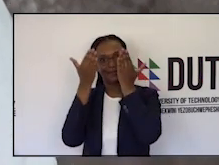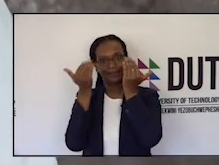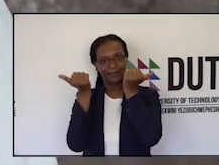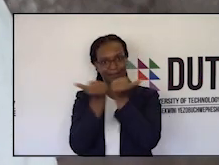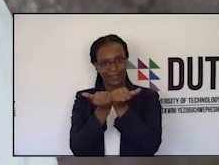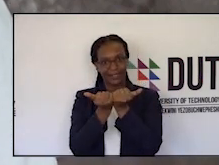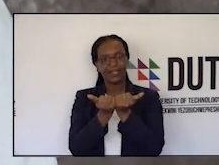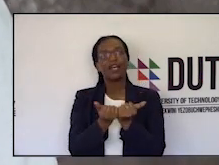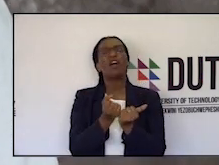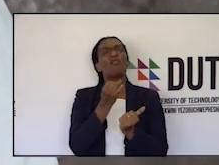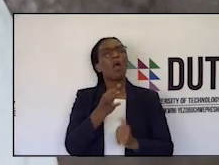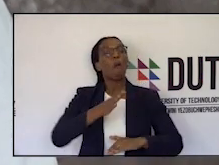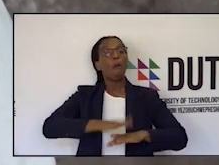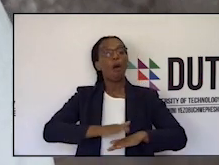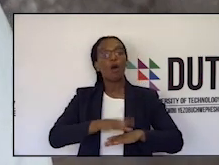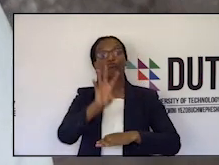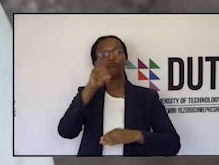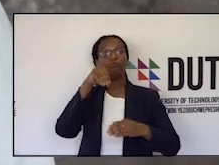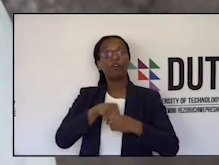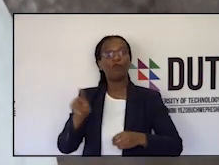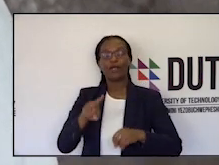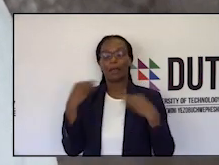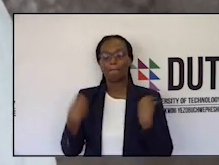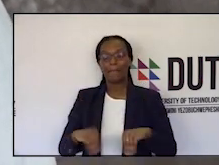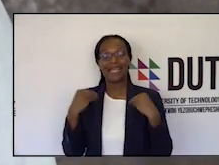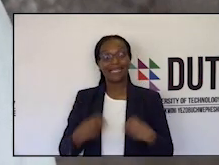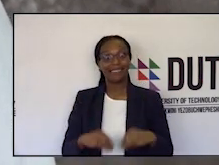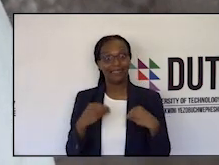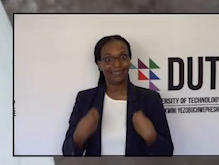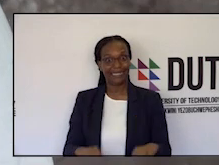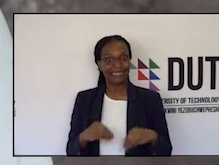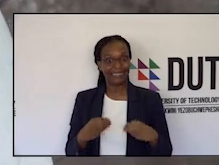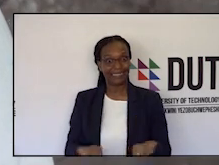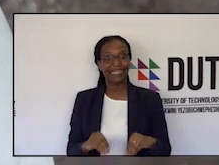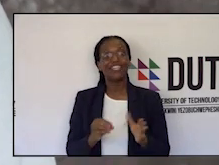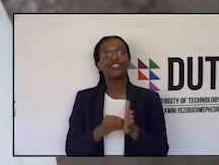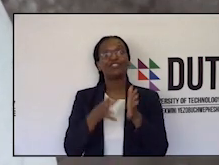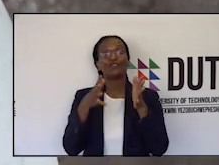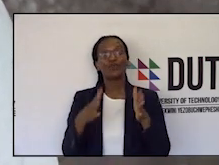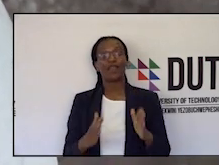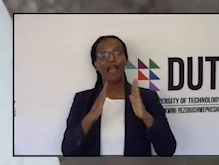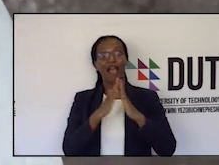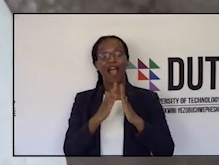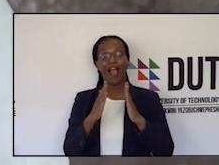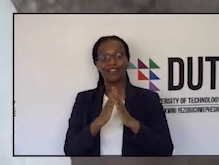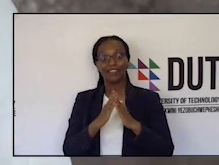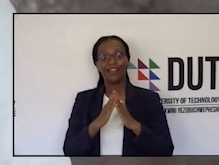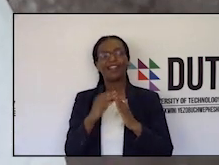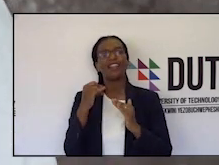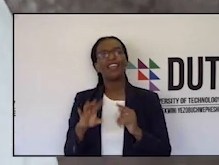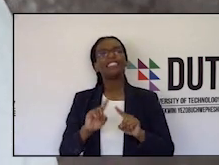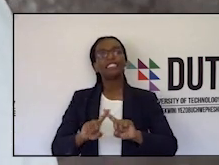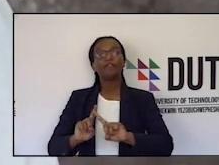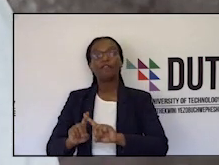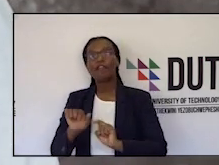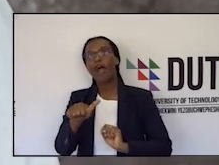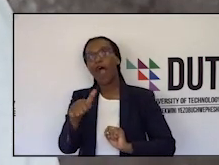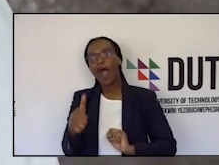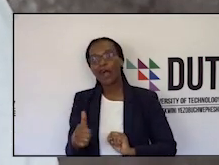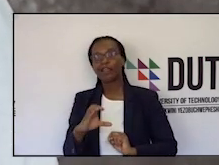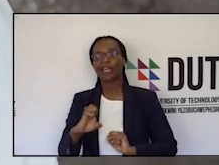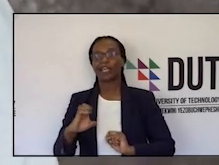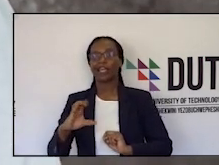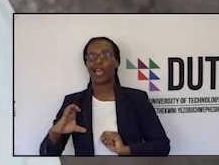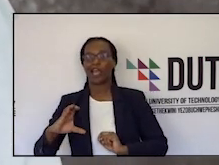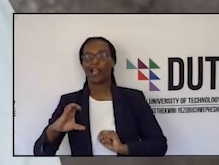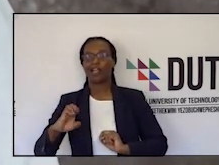In conjunction with entrepreneurship desk of the university, student housing, CELT, and other academic